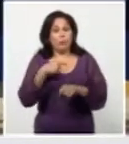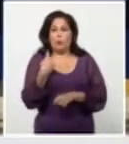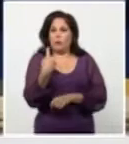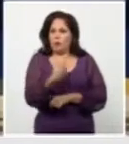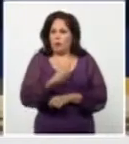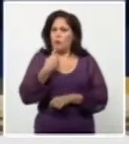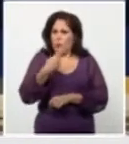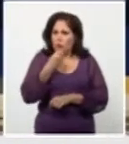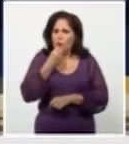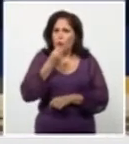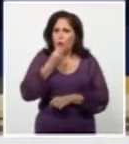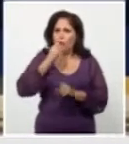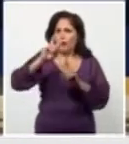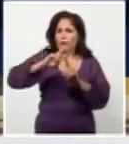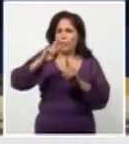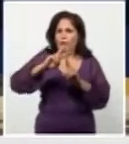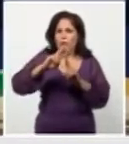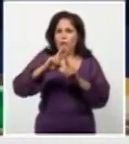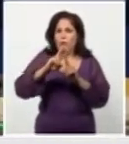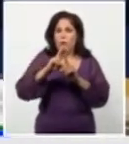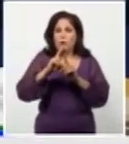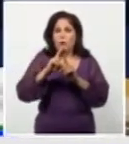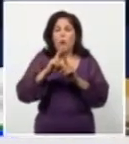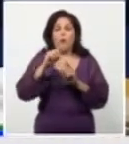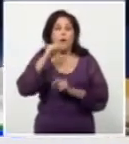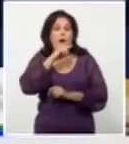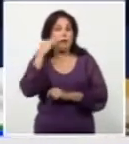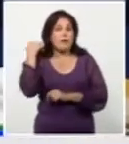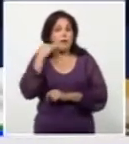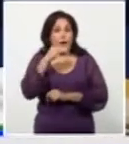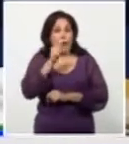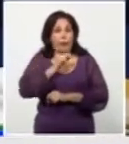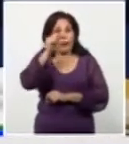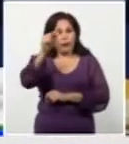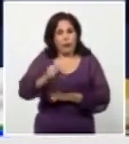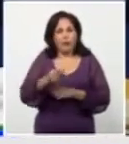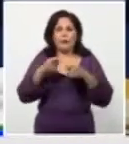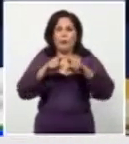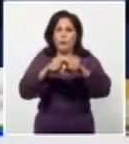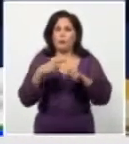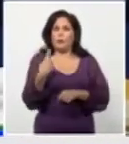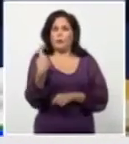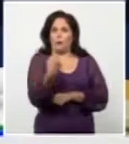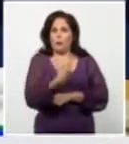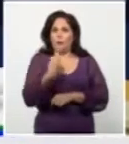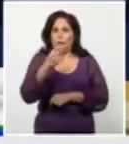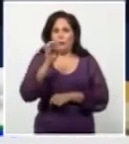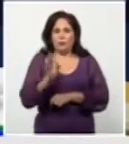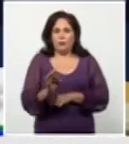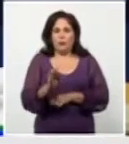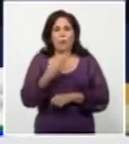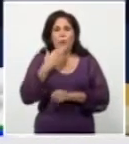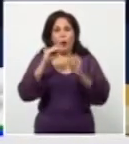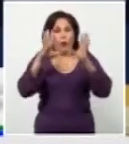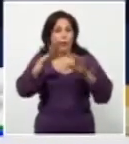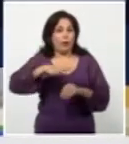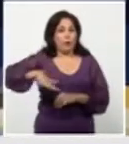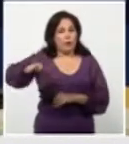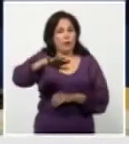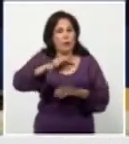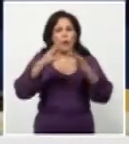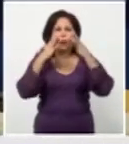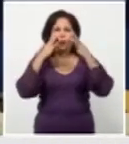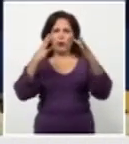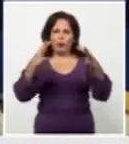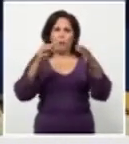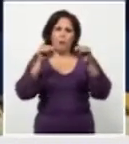Good morning to you, those who make possible this broadcast. Good morning to Gisela, who supports us from the studios, and most